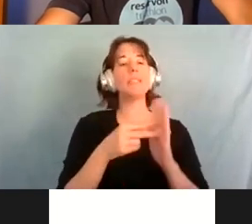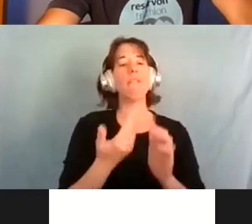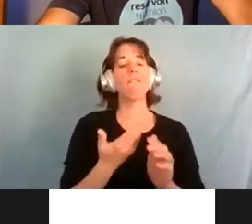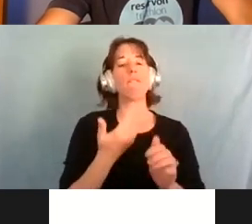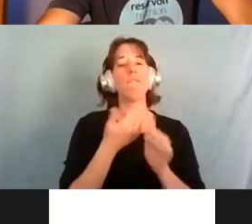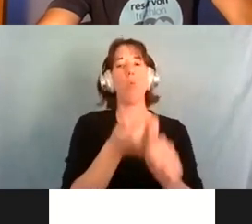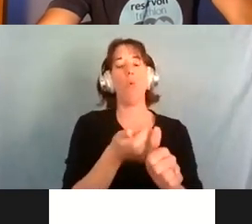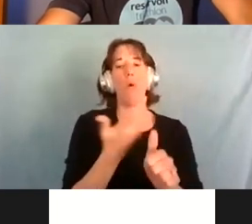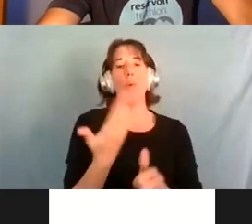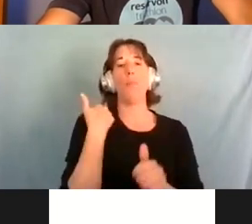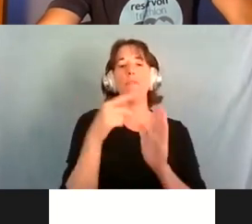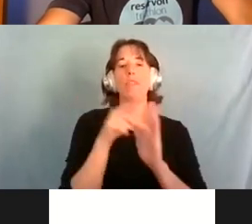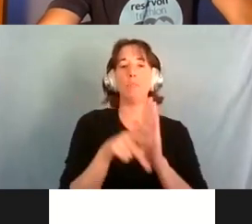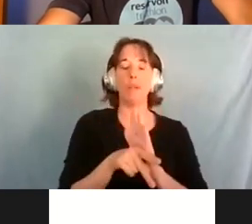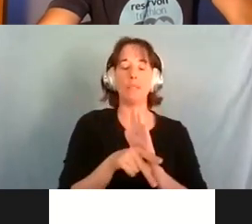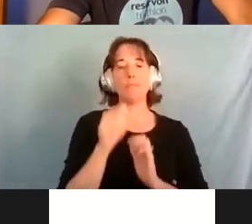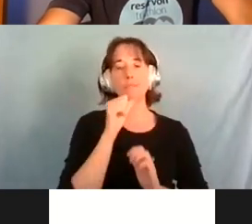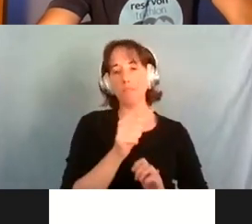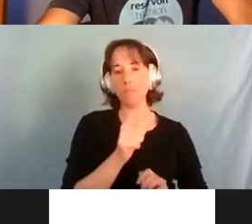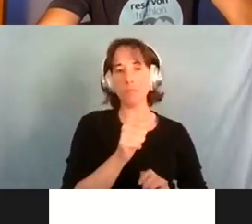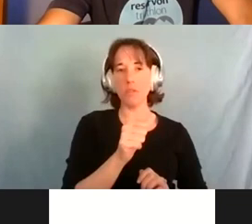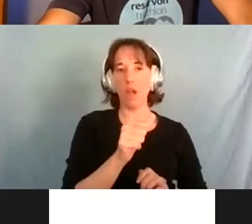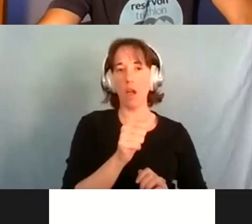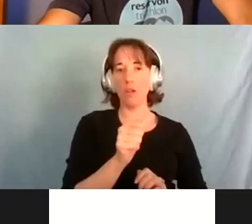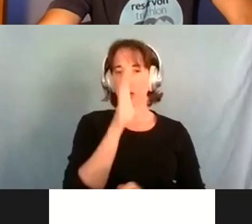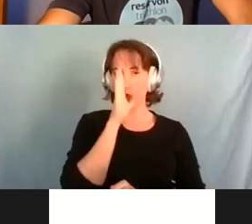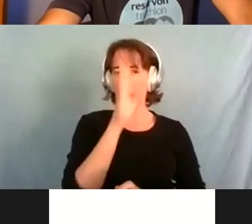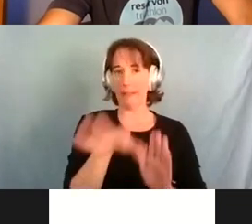not directly going for optimal Qs.